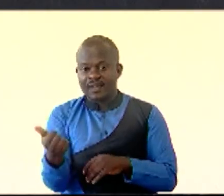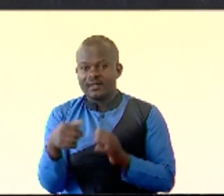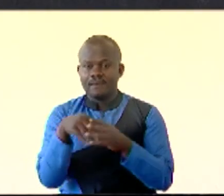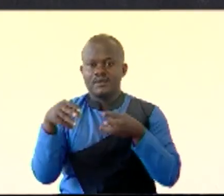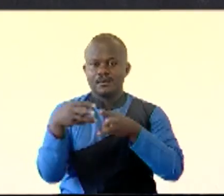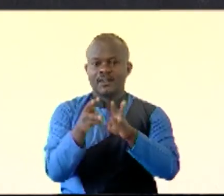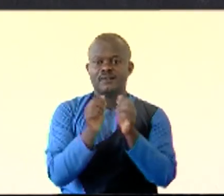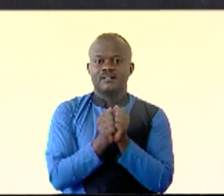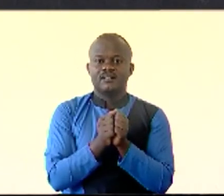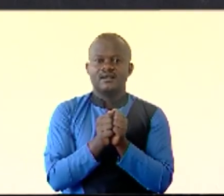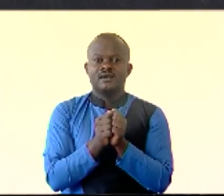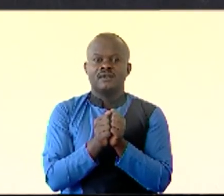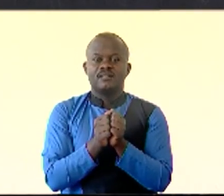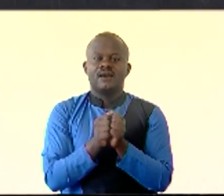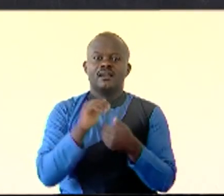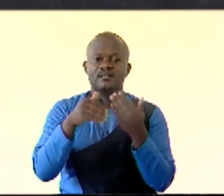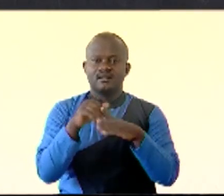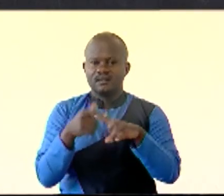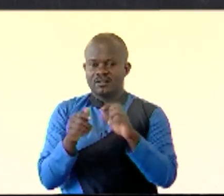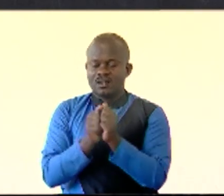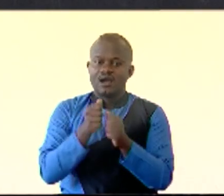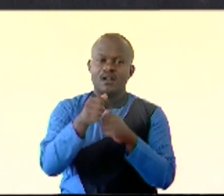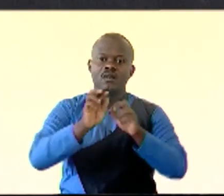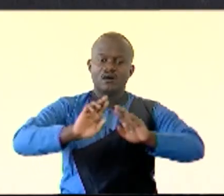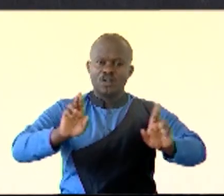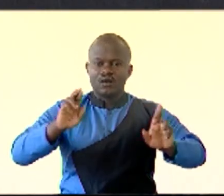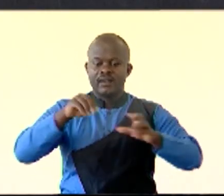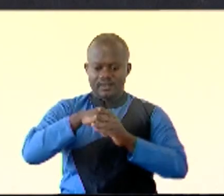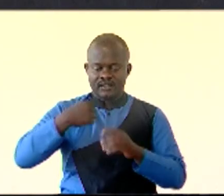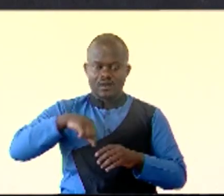mechanisms eliminate pathogens that are already in our body.